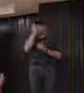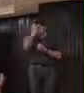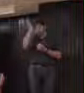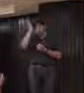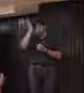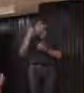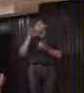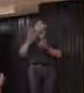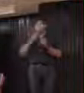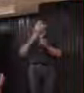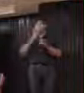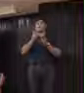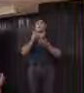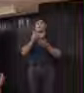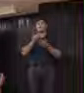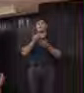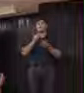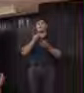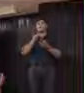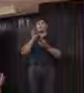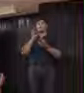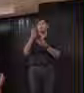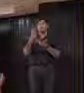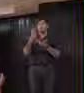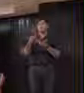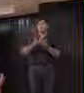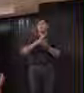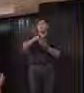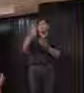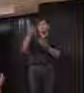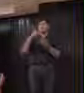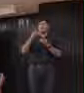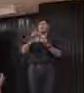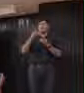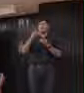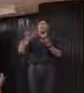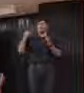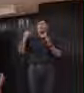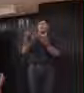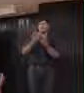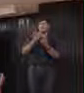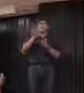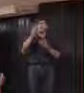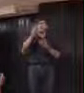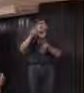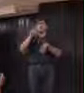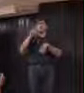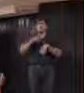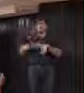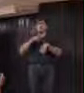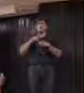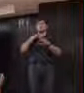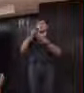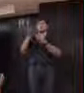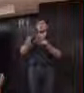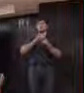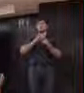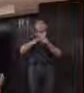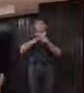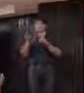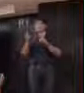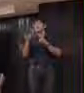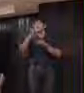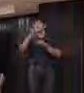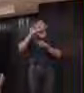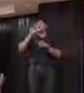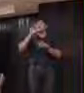Particularly when I'm telling you, and I have been there through all those years of Article 370, up to 1977,